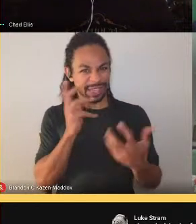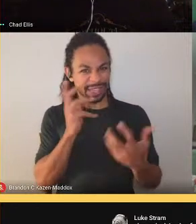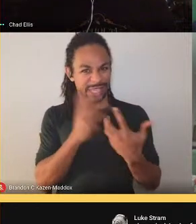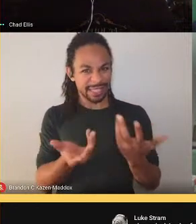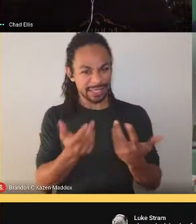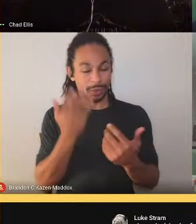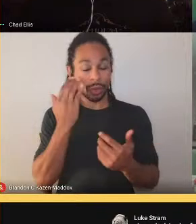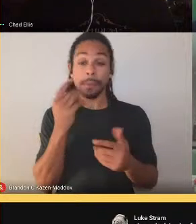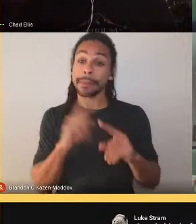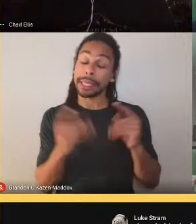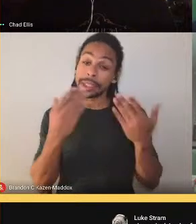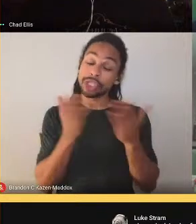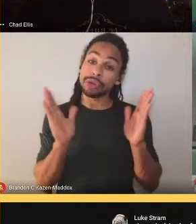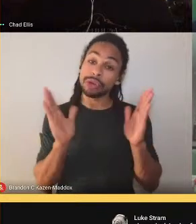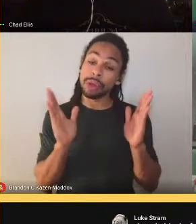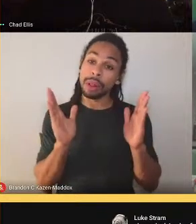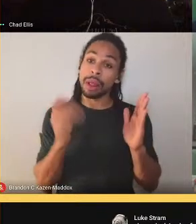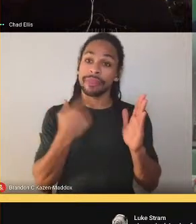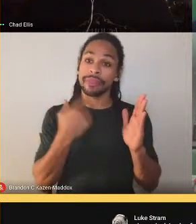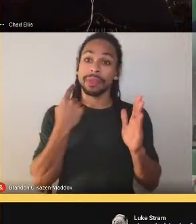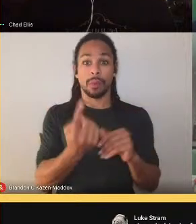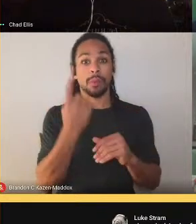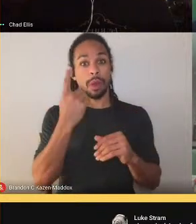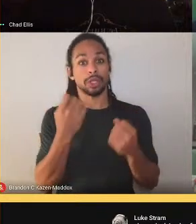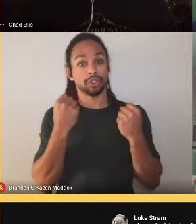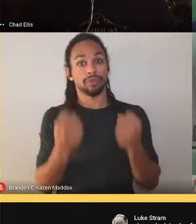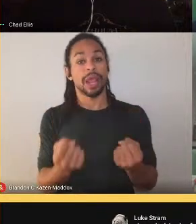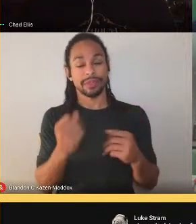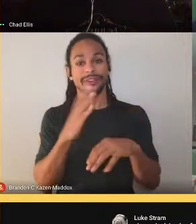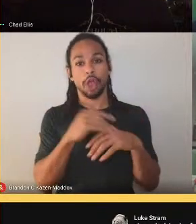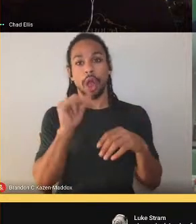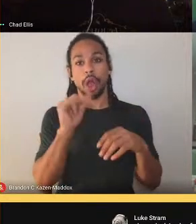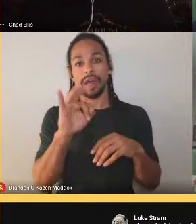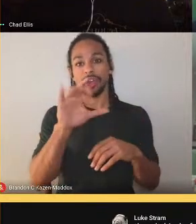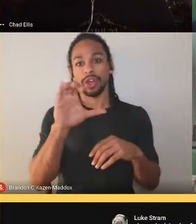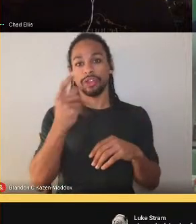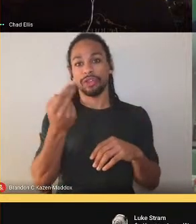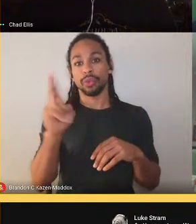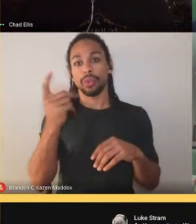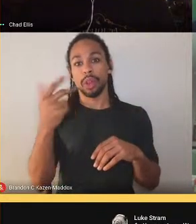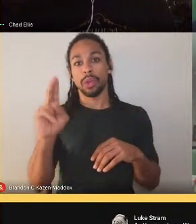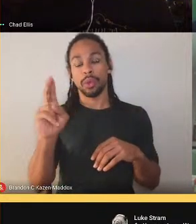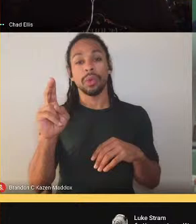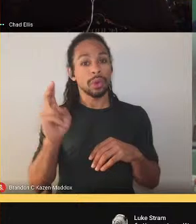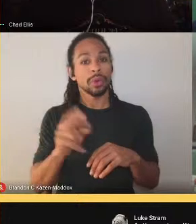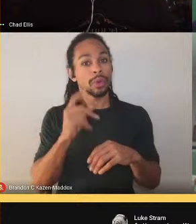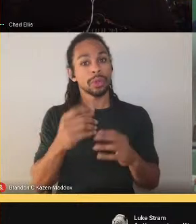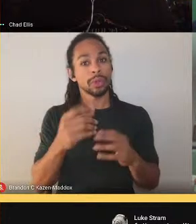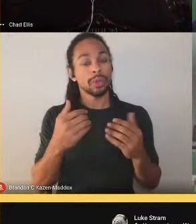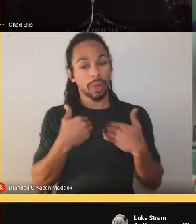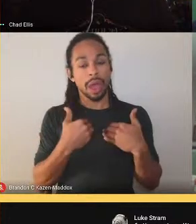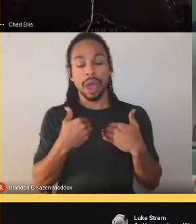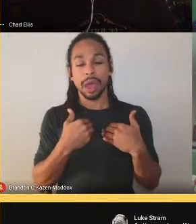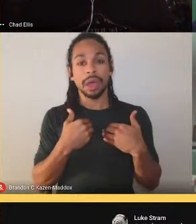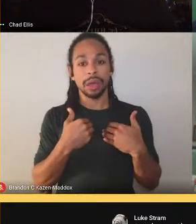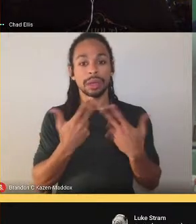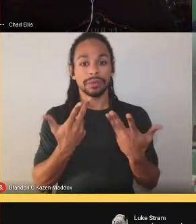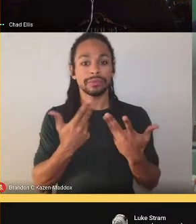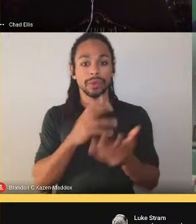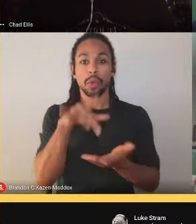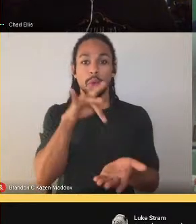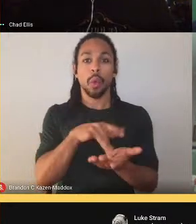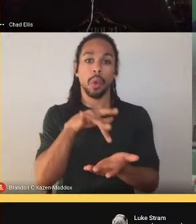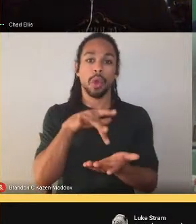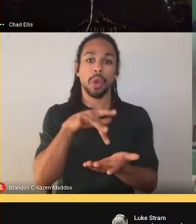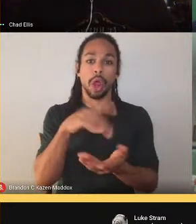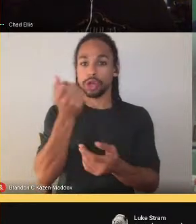of the strengths of Call of Cthulhu that I like about it is you have core understandings of things that your character is good at,